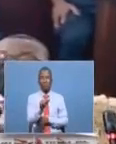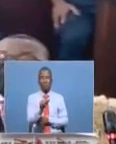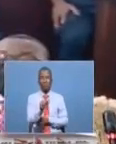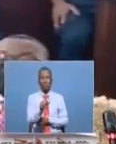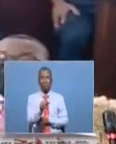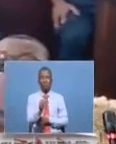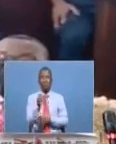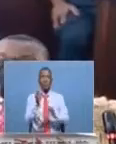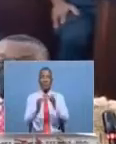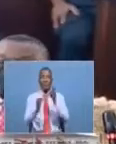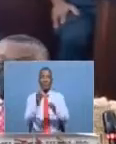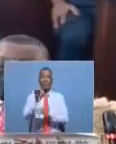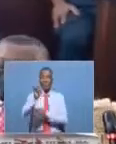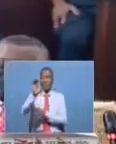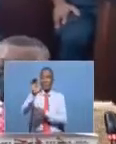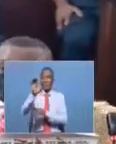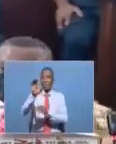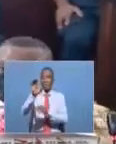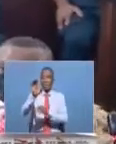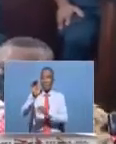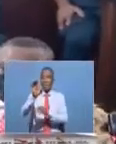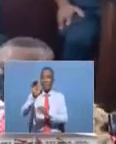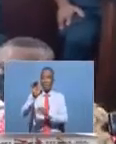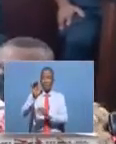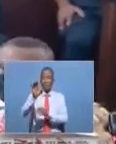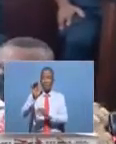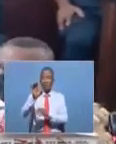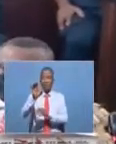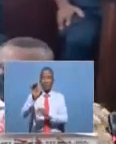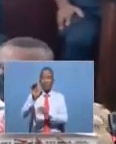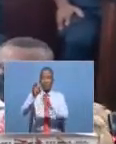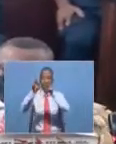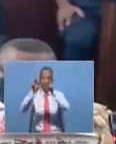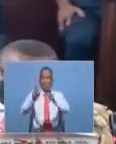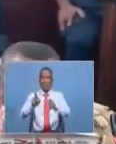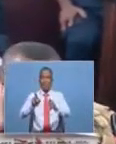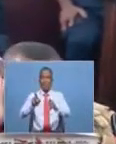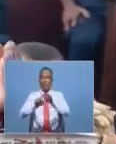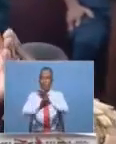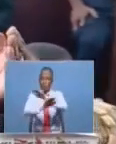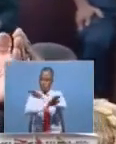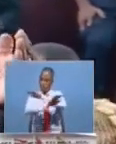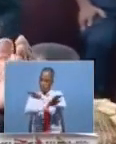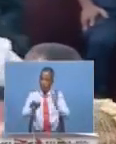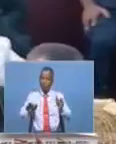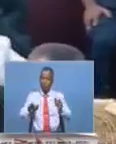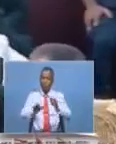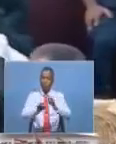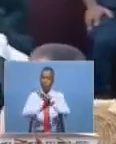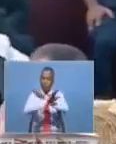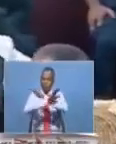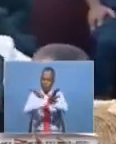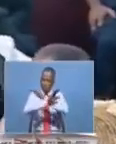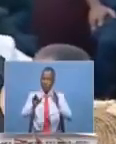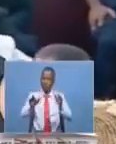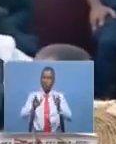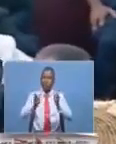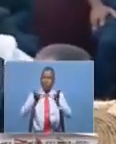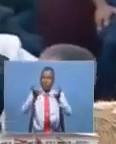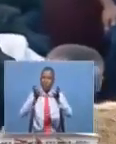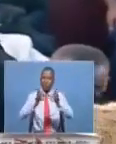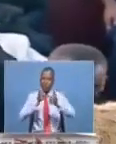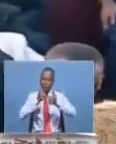the first respondent did not wish to abide by that